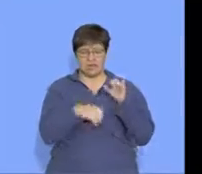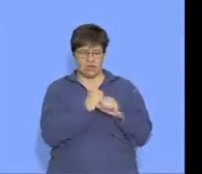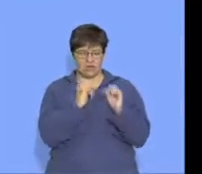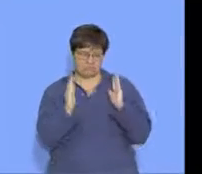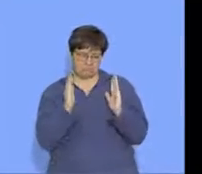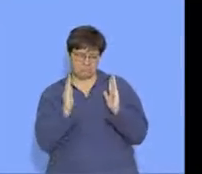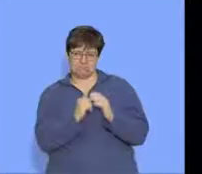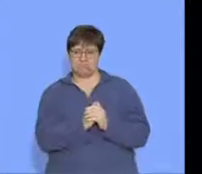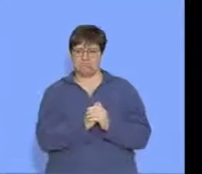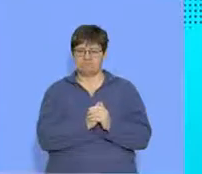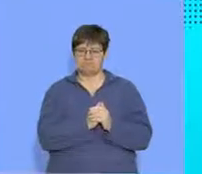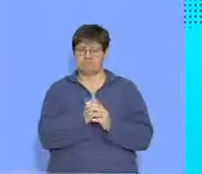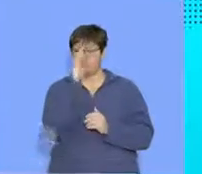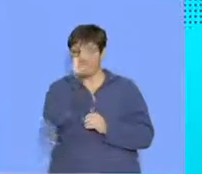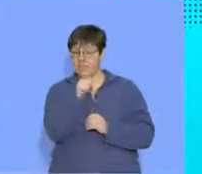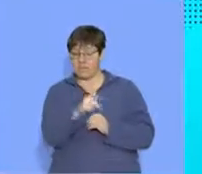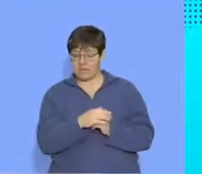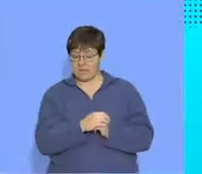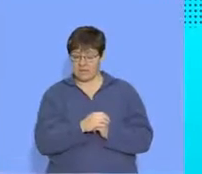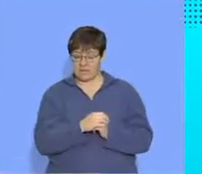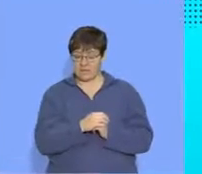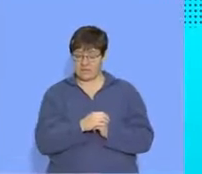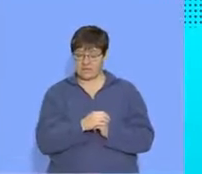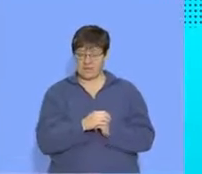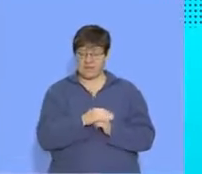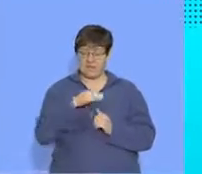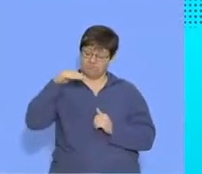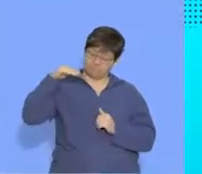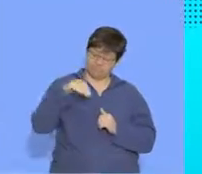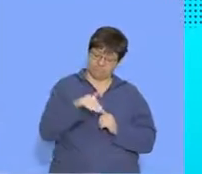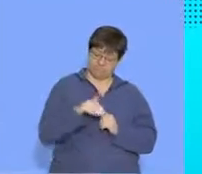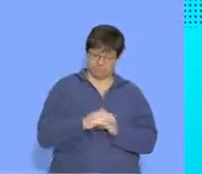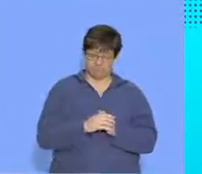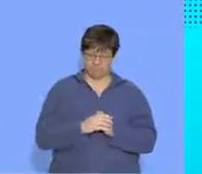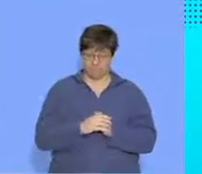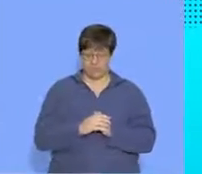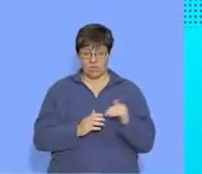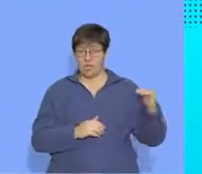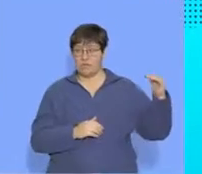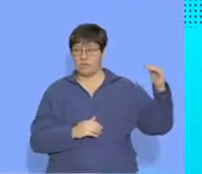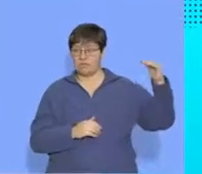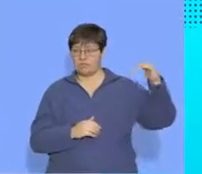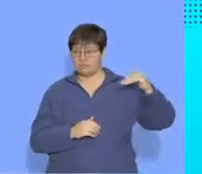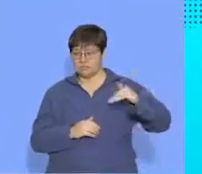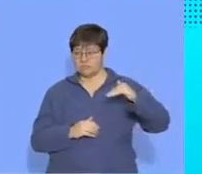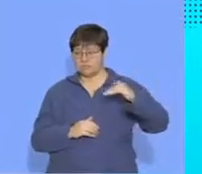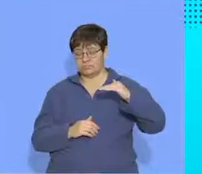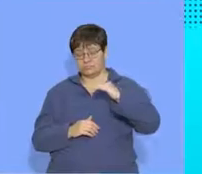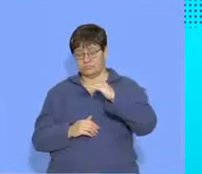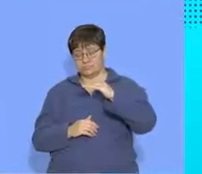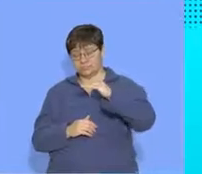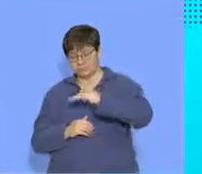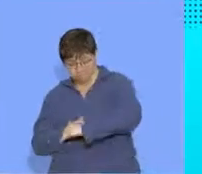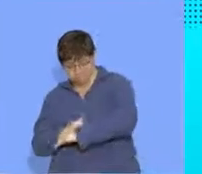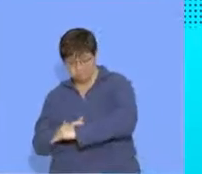guys, remember that the gradient or the slope, the steeper the slope, the more significant